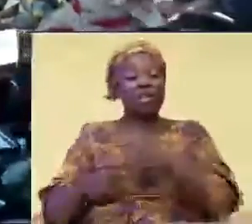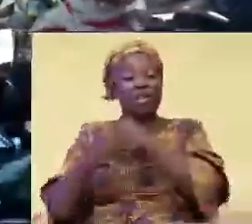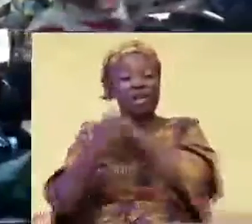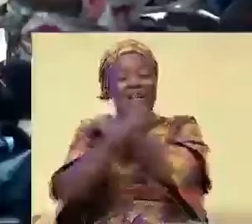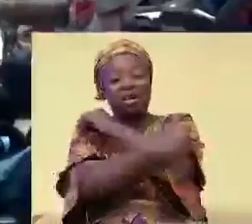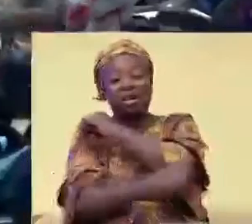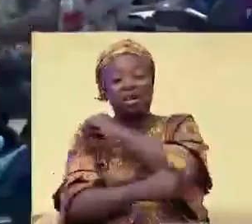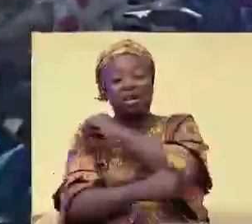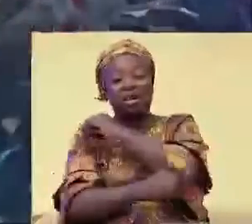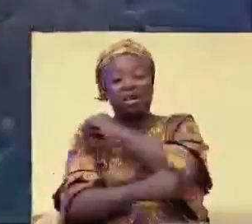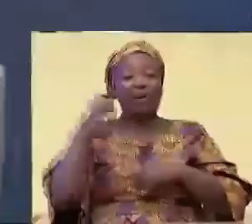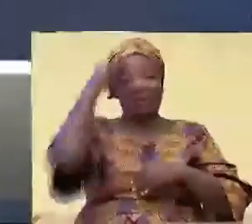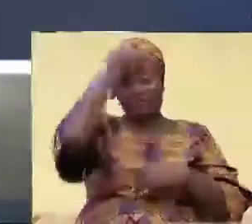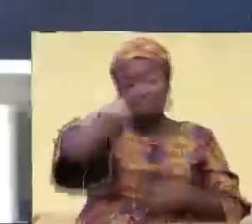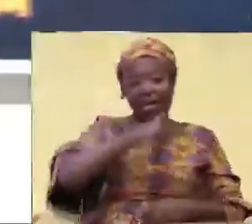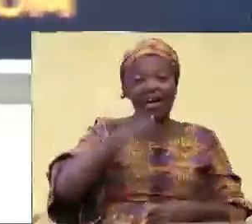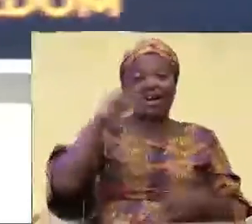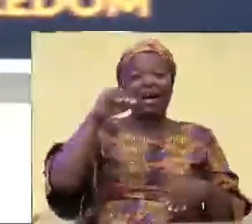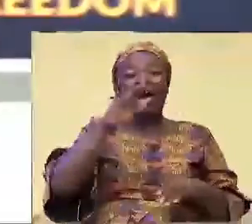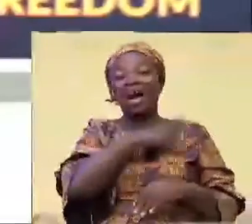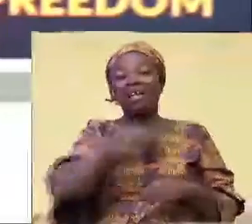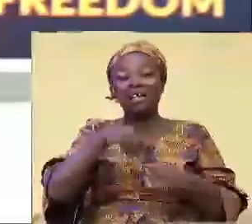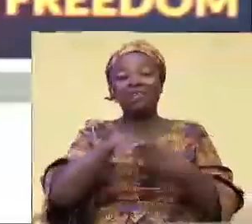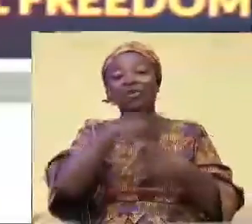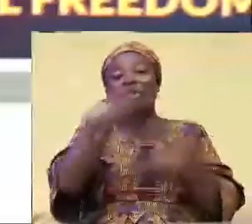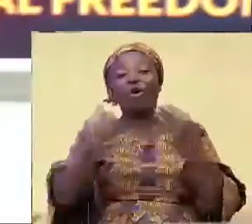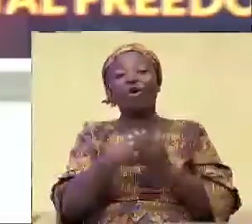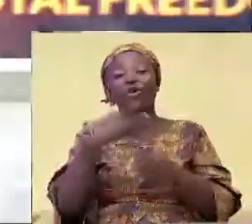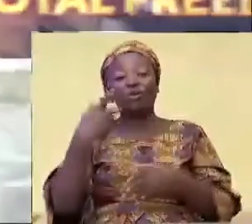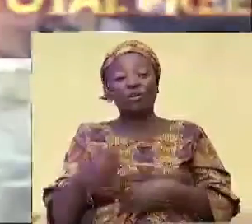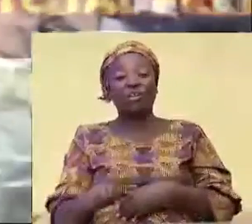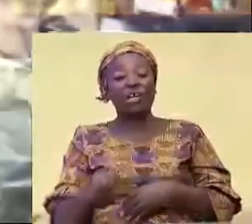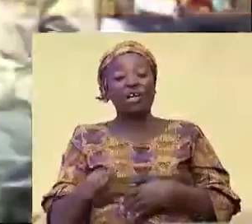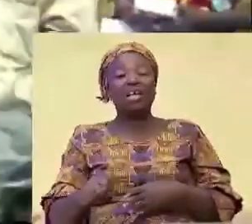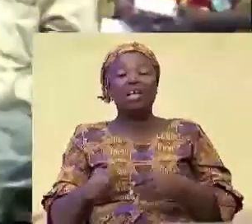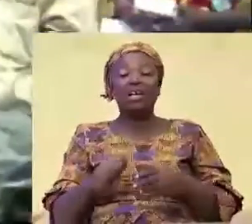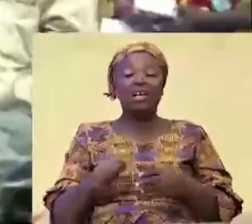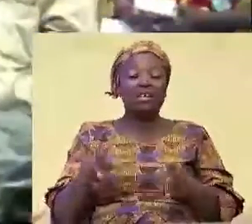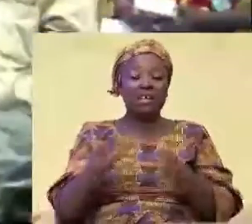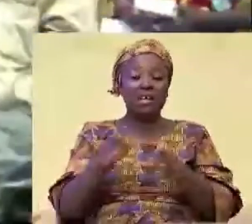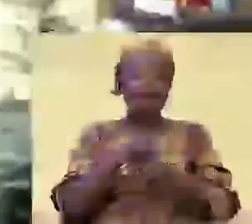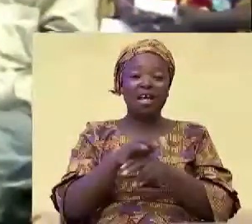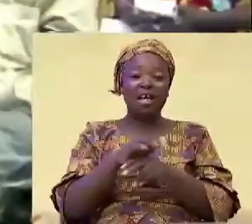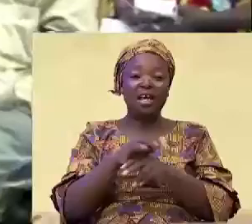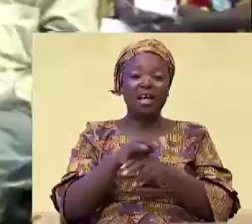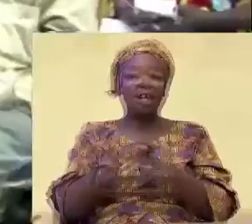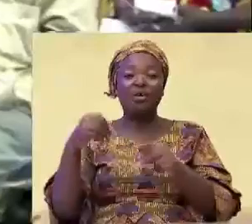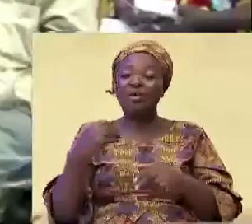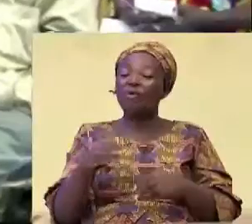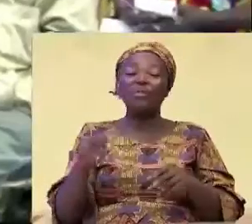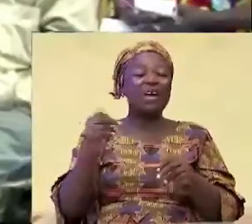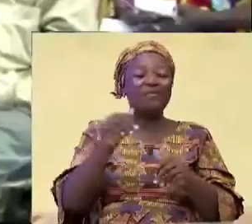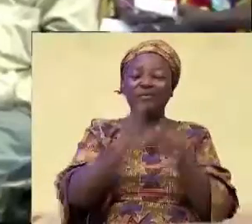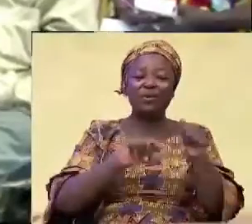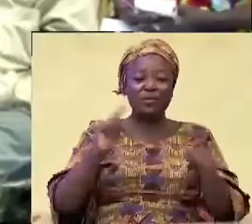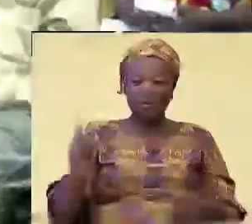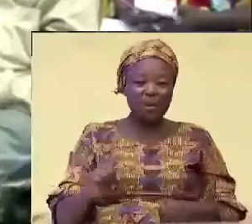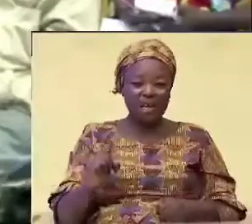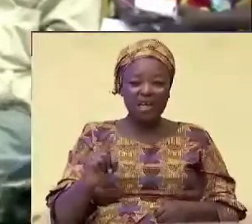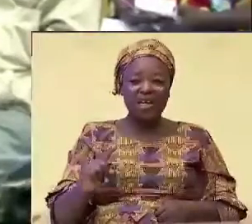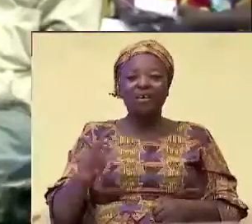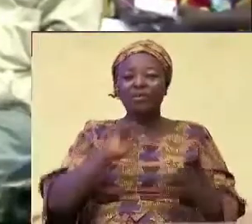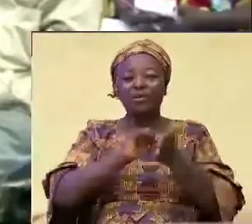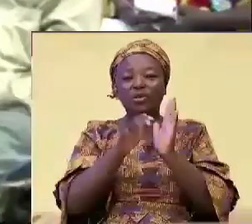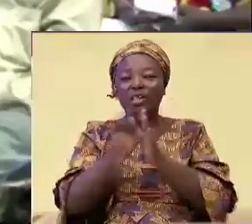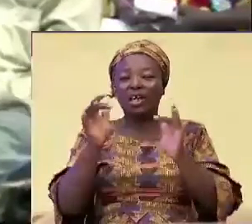In all the countries of Africa, and in all the cities, everywhere, America,